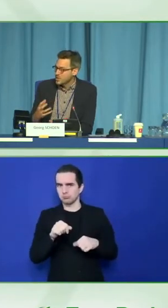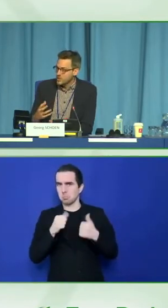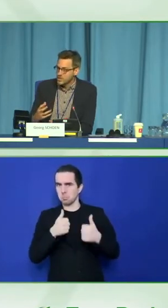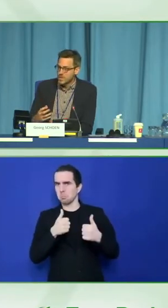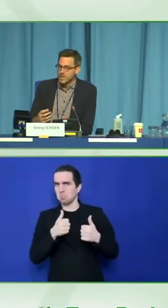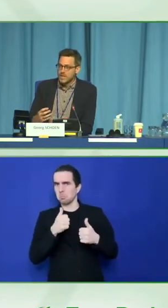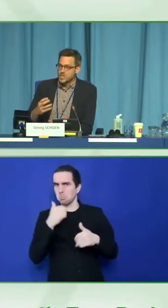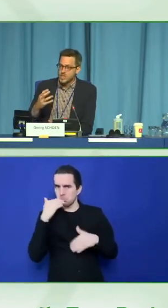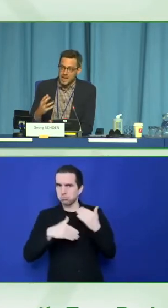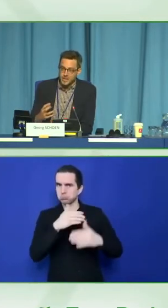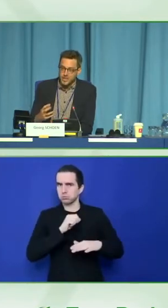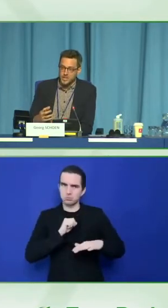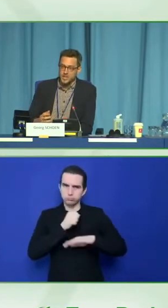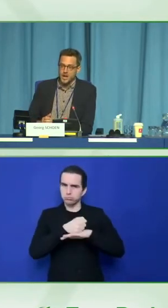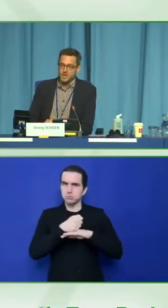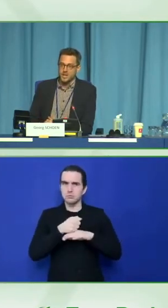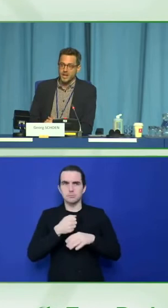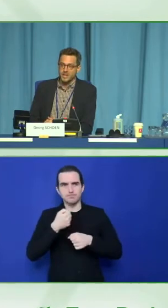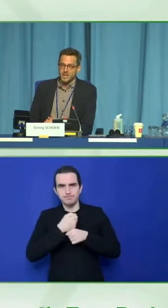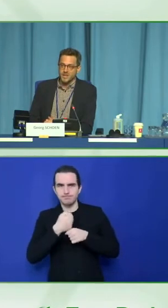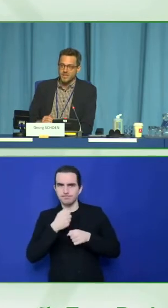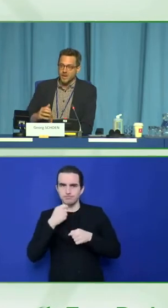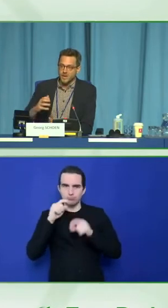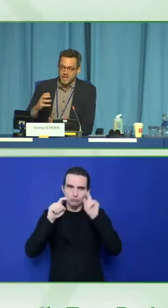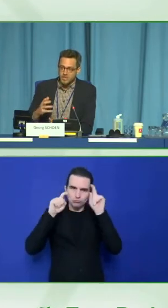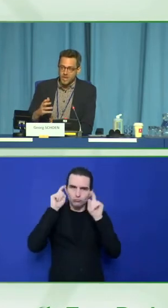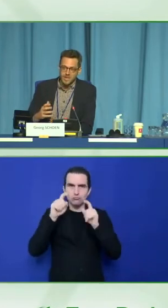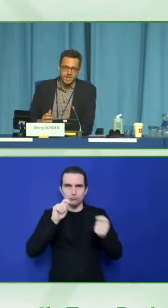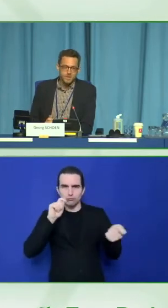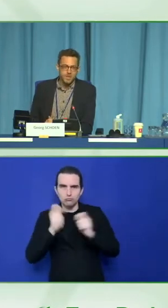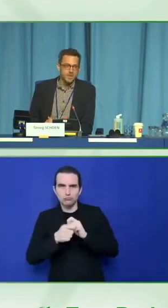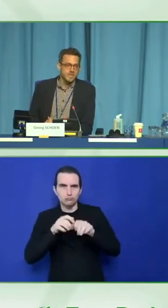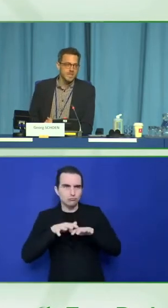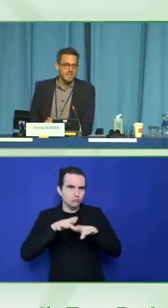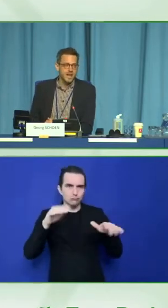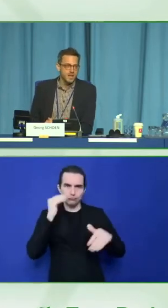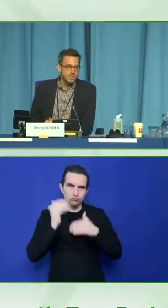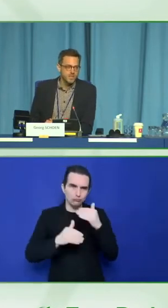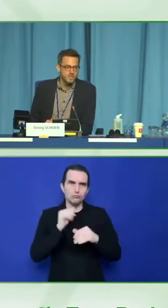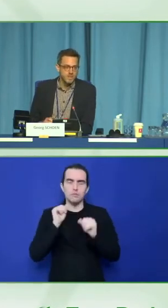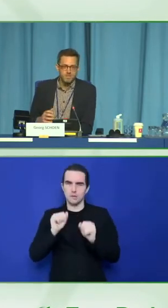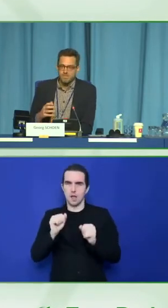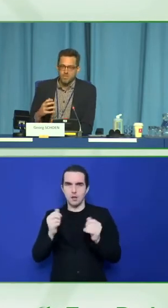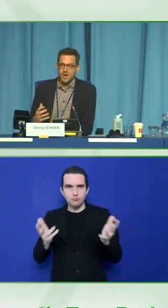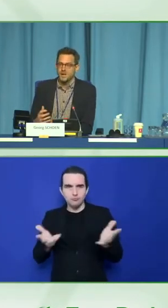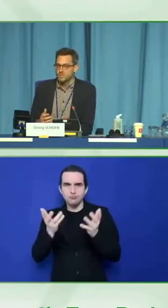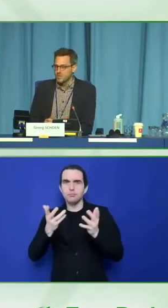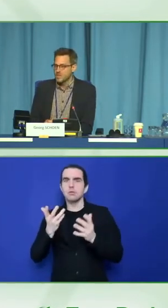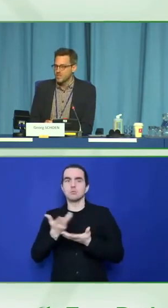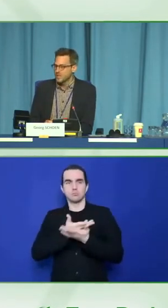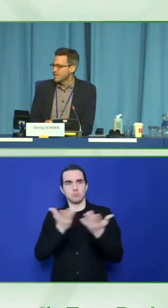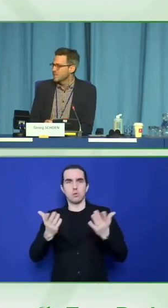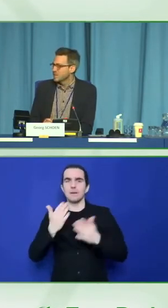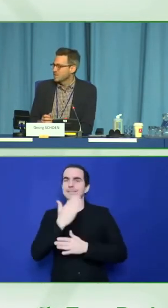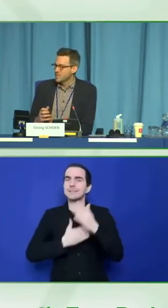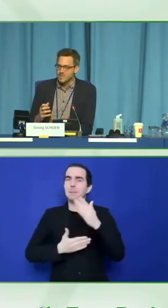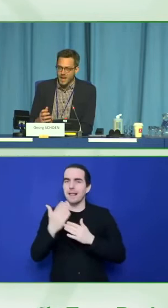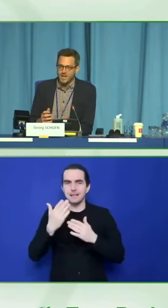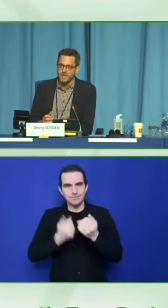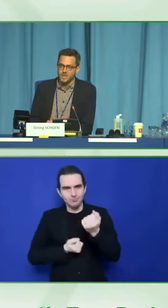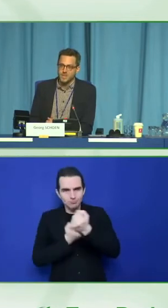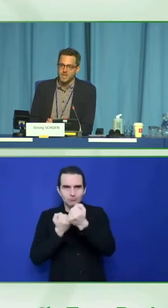or issues, challenges out there where impact entrepreneurs and startups would be prime positioned